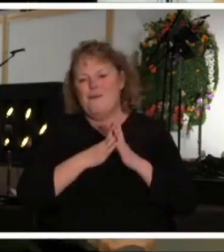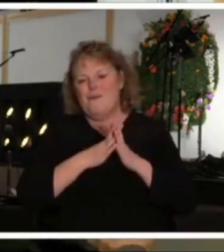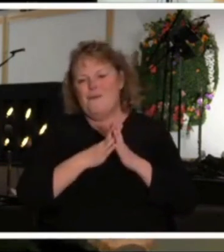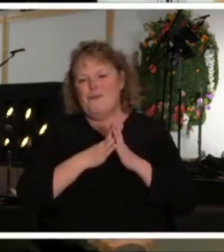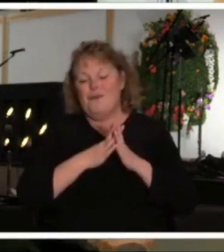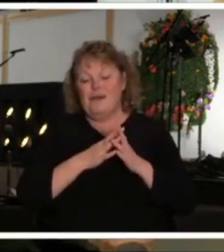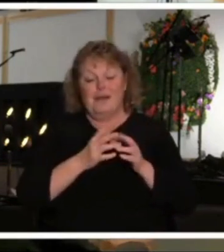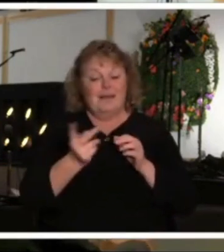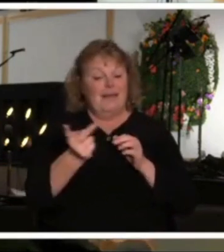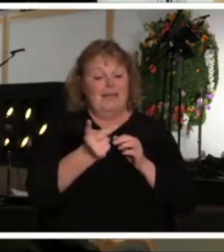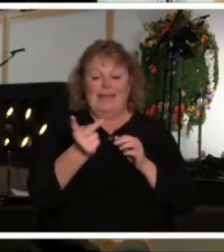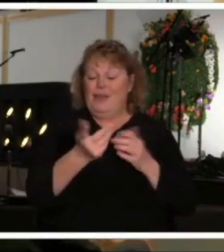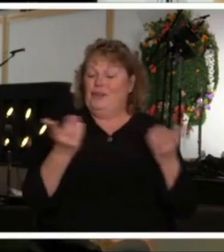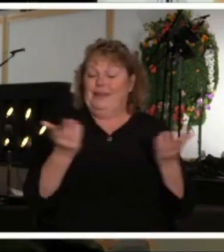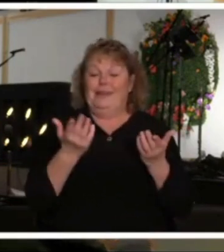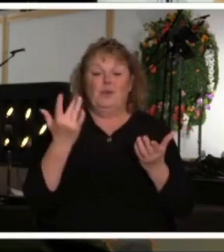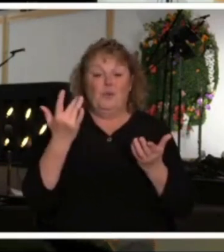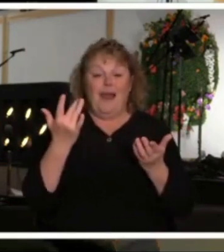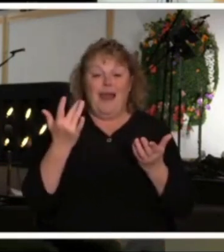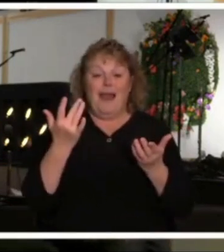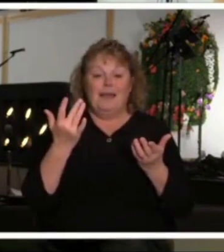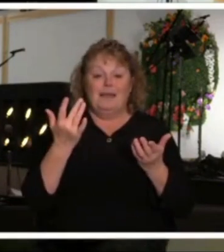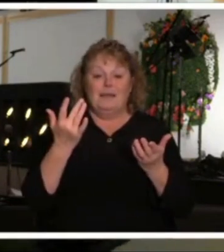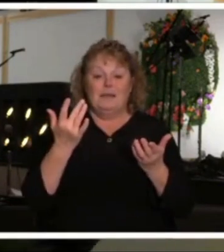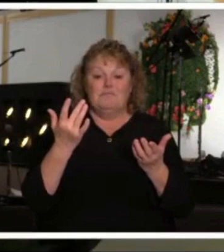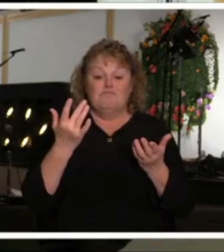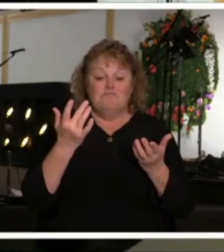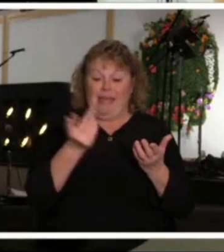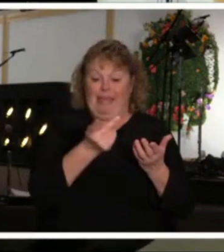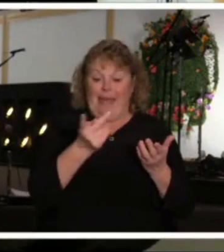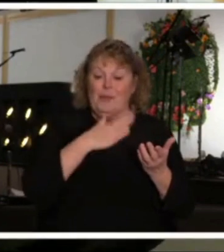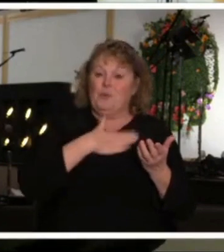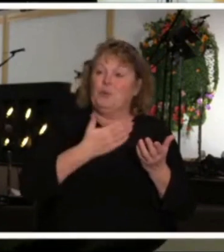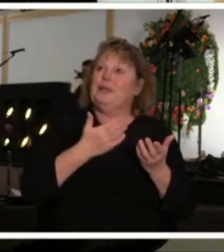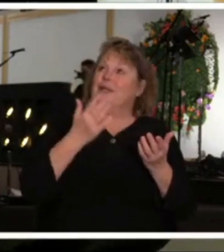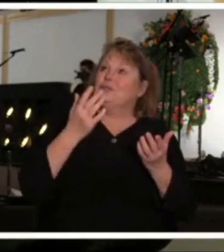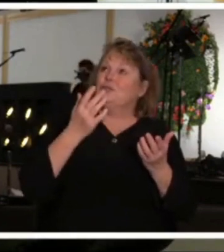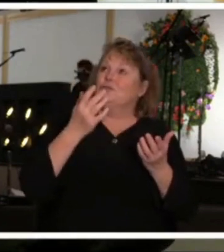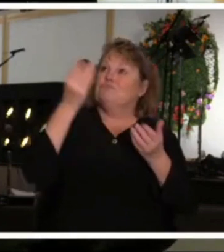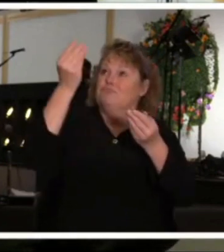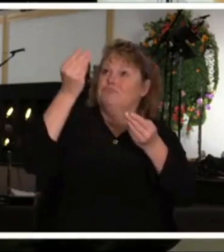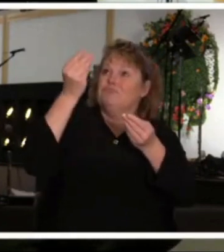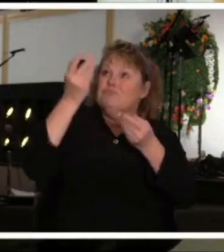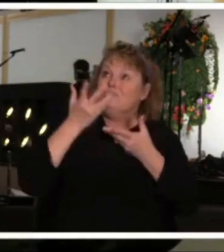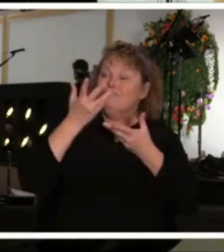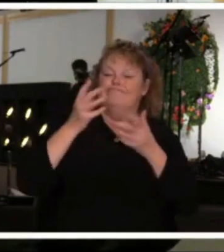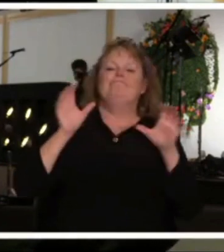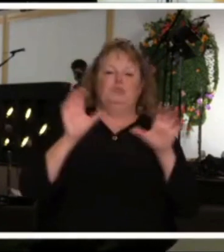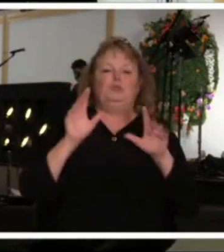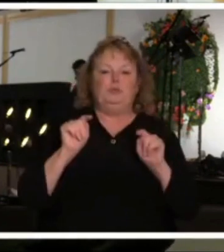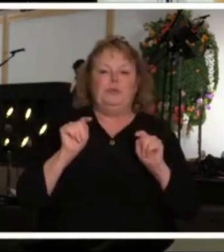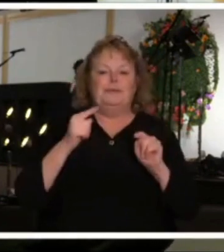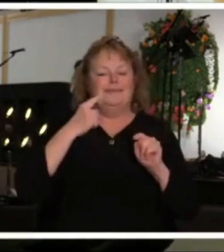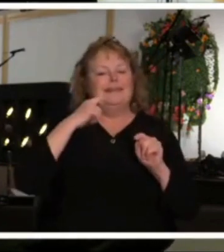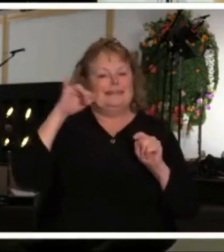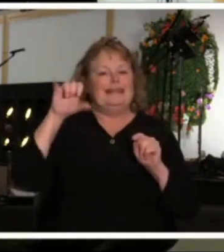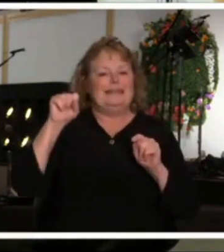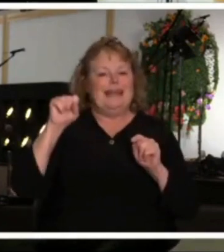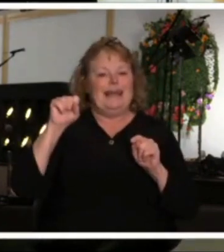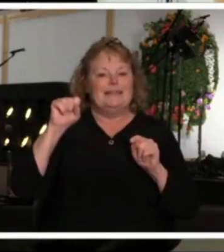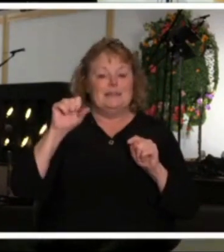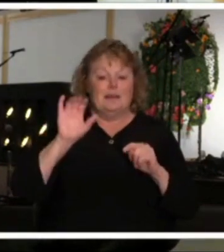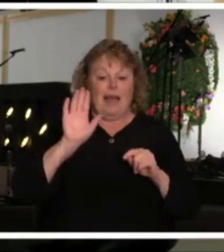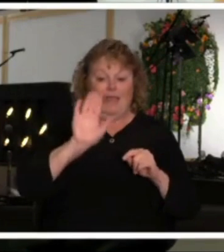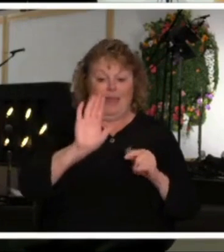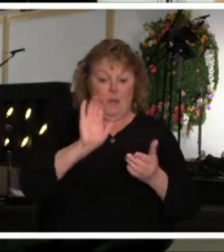William and Melinda are standing here because they said yes to you. And as a result of that, you have taken their hearts and their